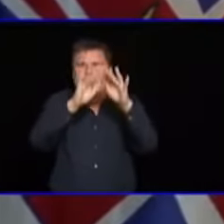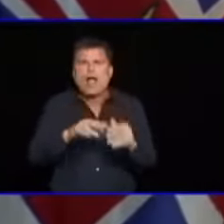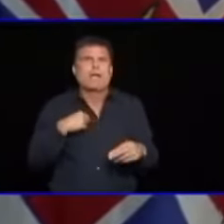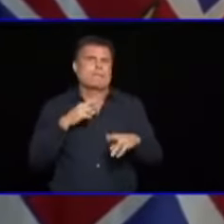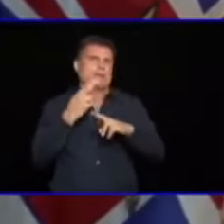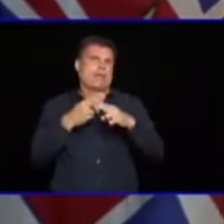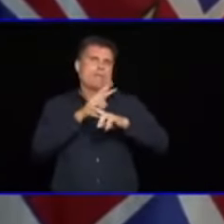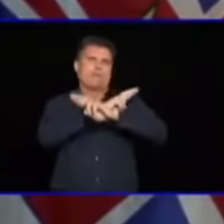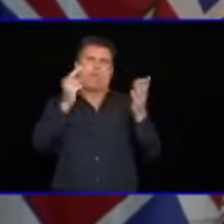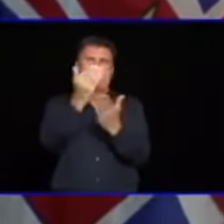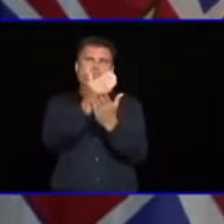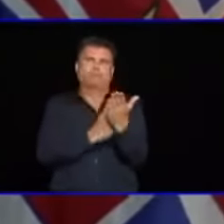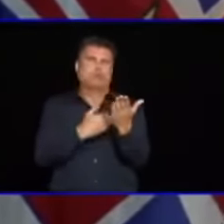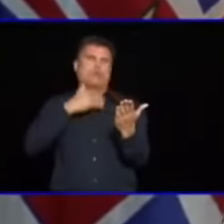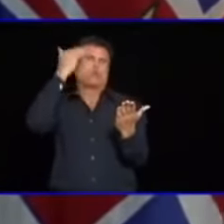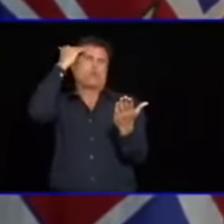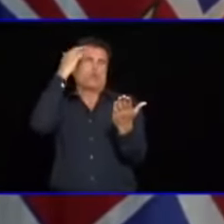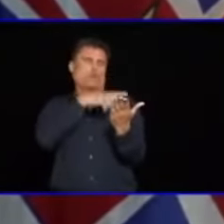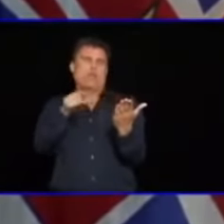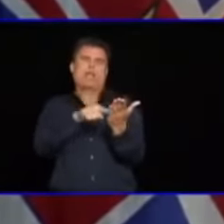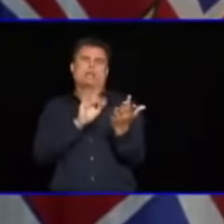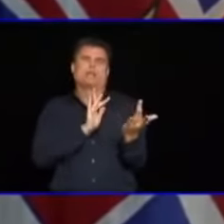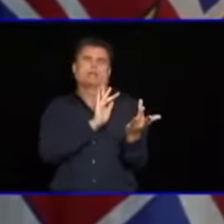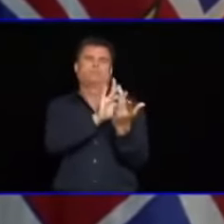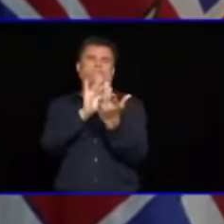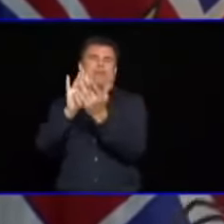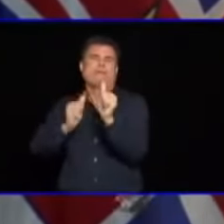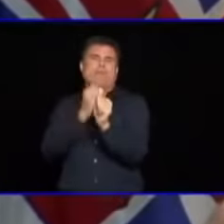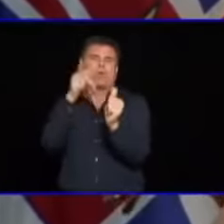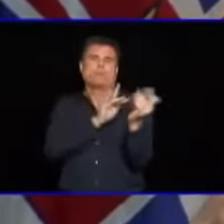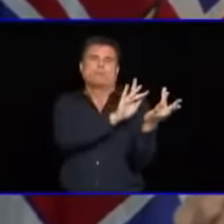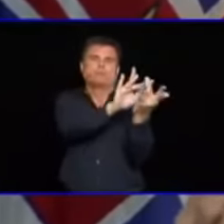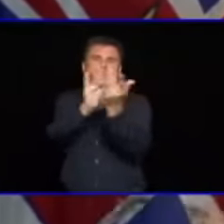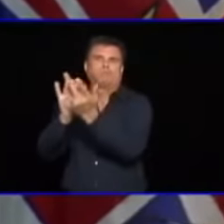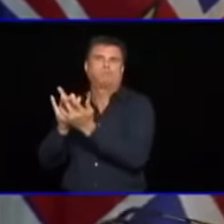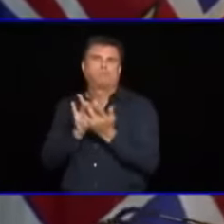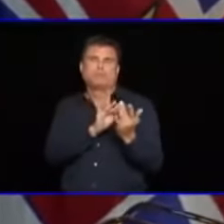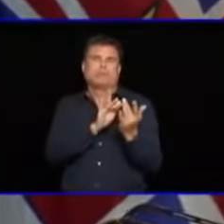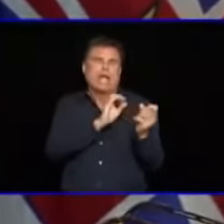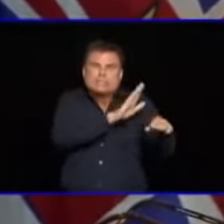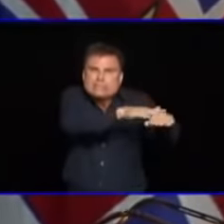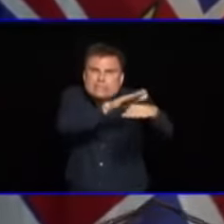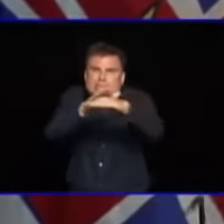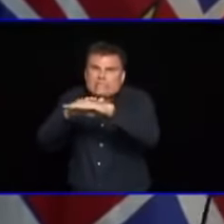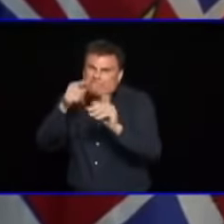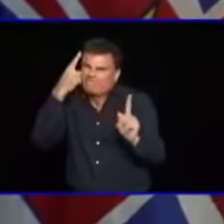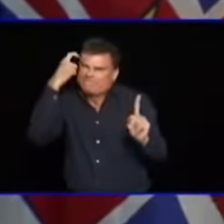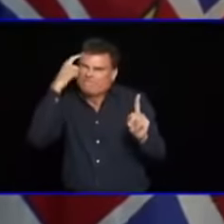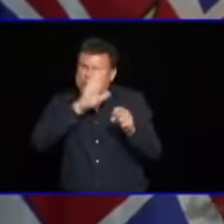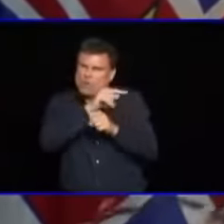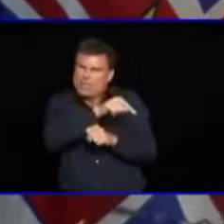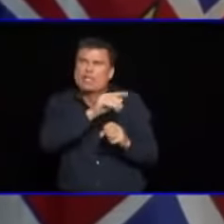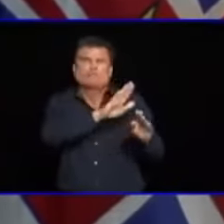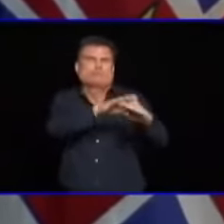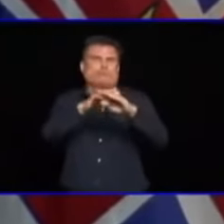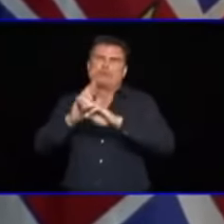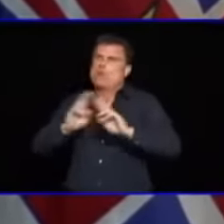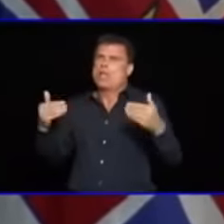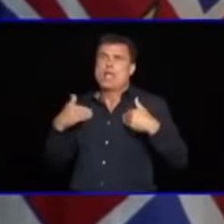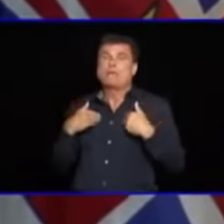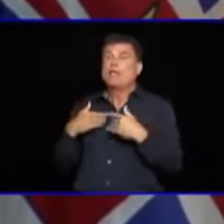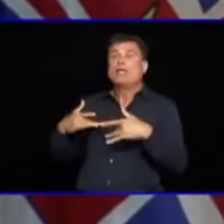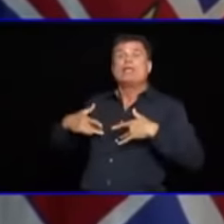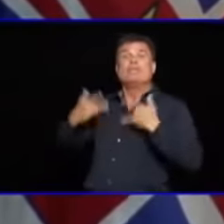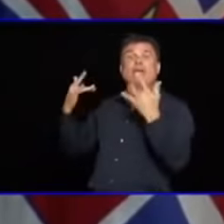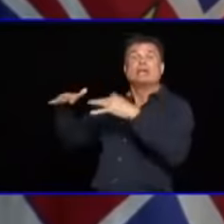restaurants, and I wanted to put it out that there's many different settings that we are having transmission, and we are working with people in